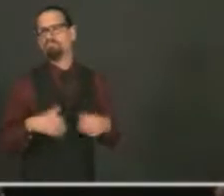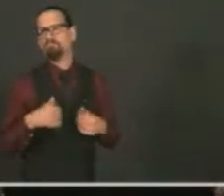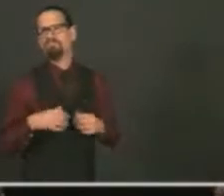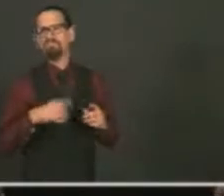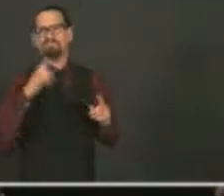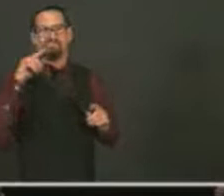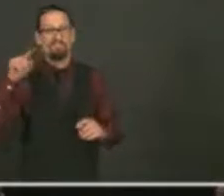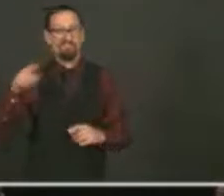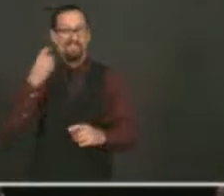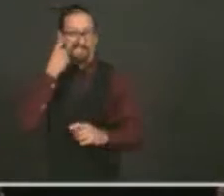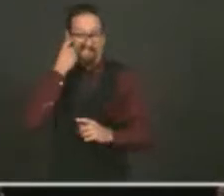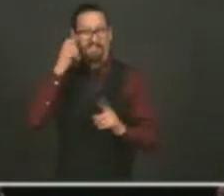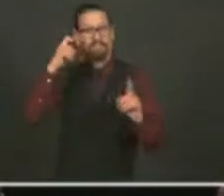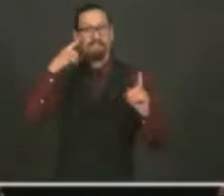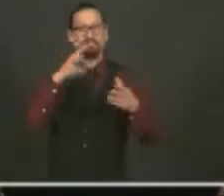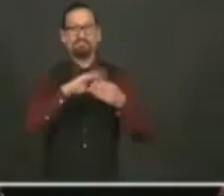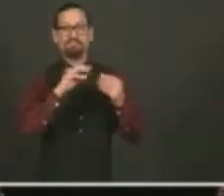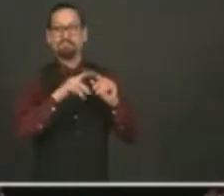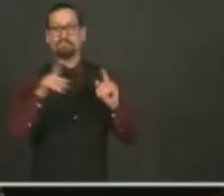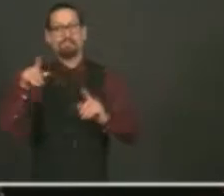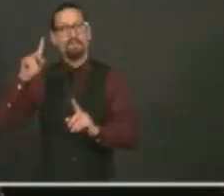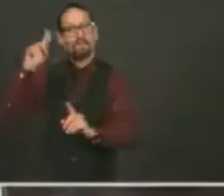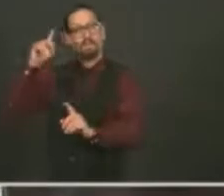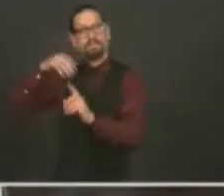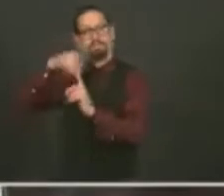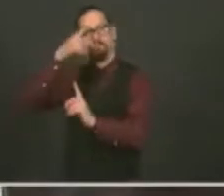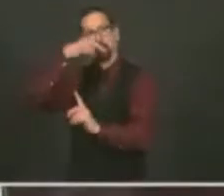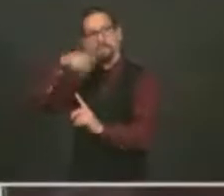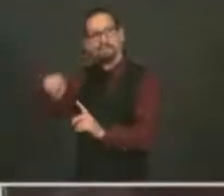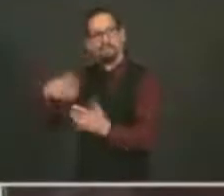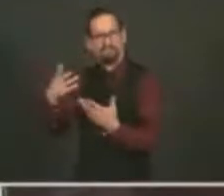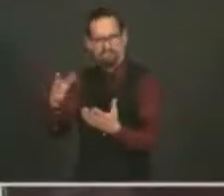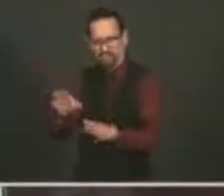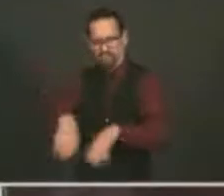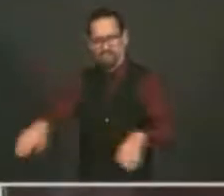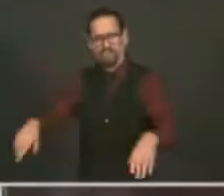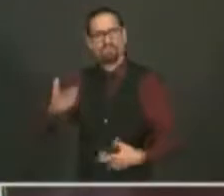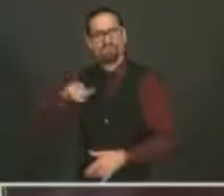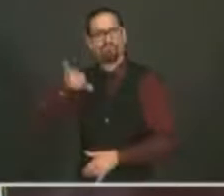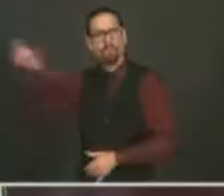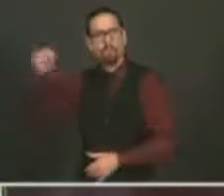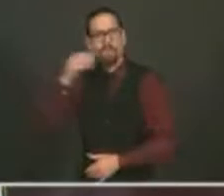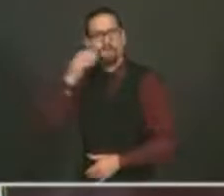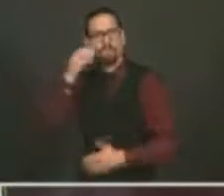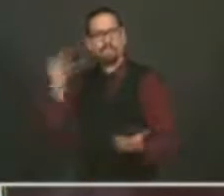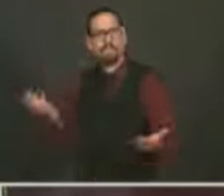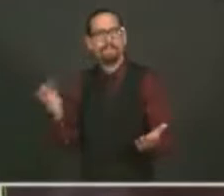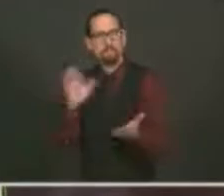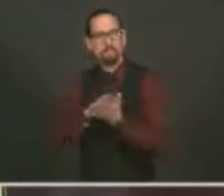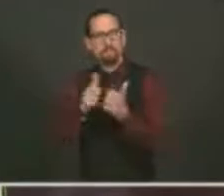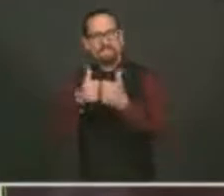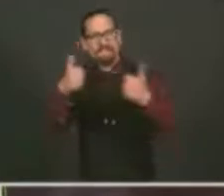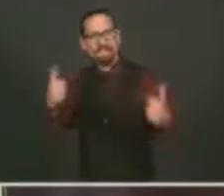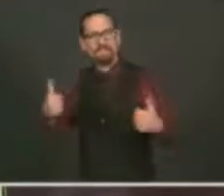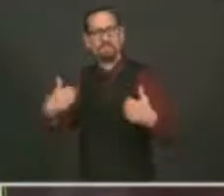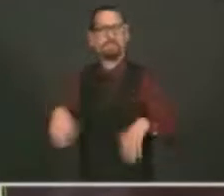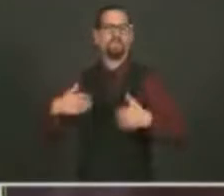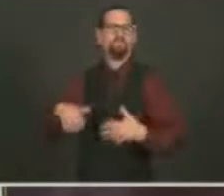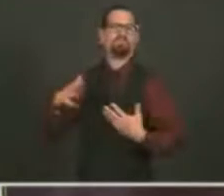learning. Absolutely. And we can only reiterate what the governor called out to